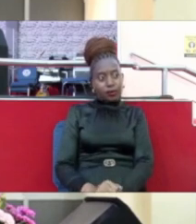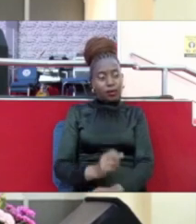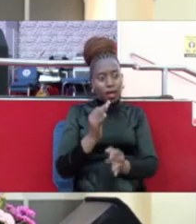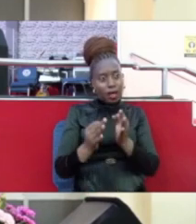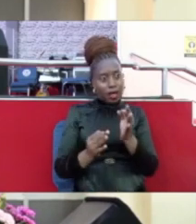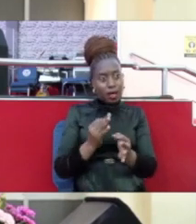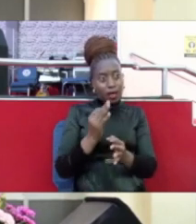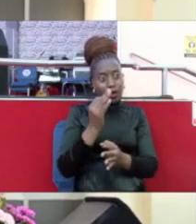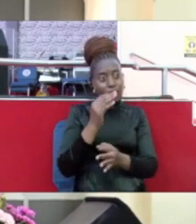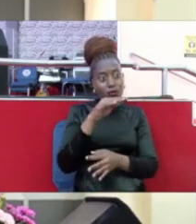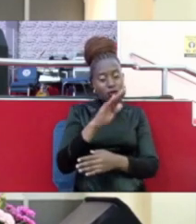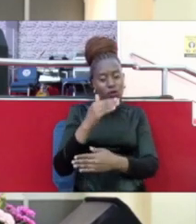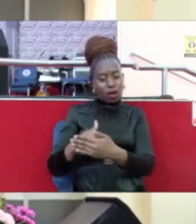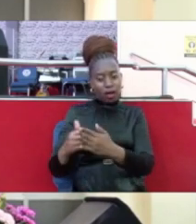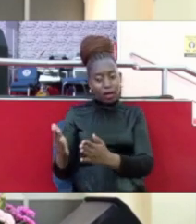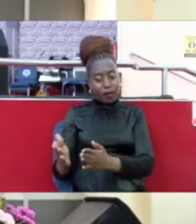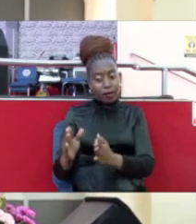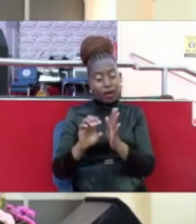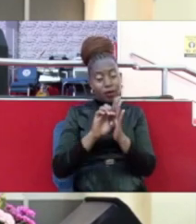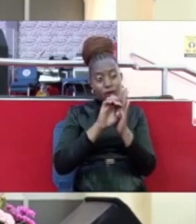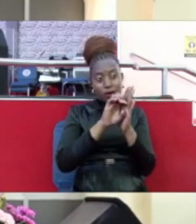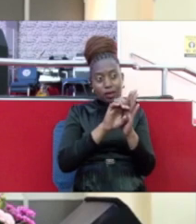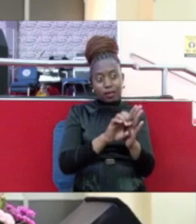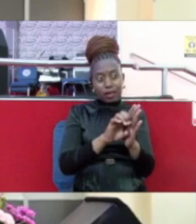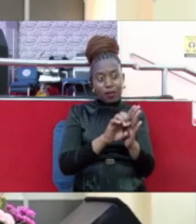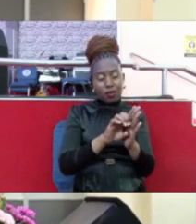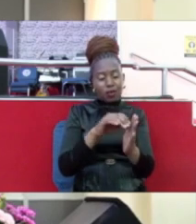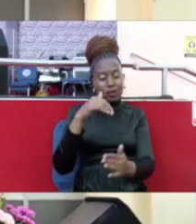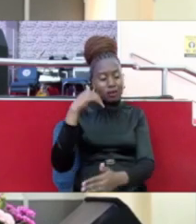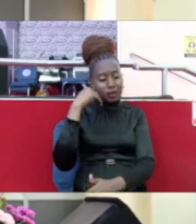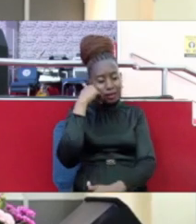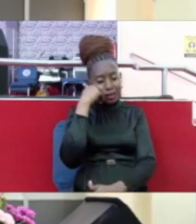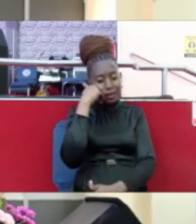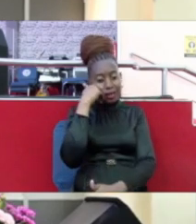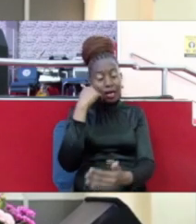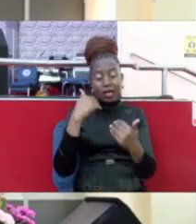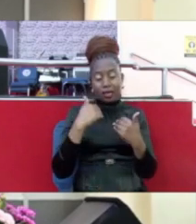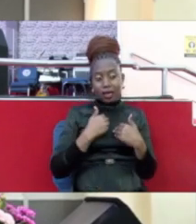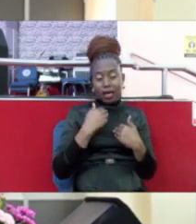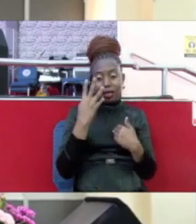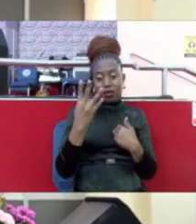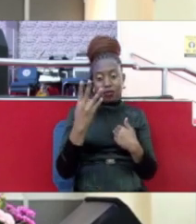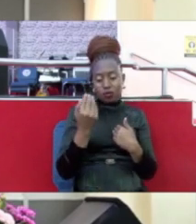neighbor, for example, let's say she's sick and she has four children.